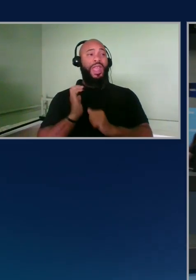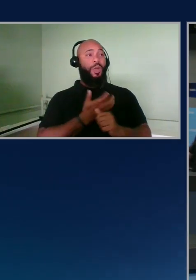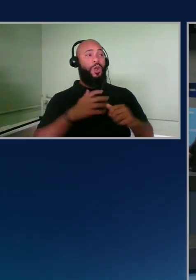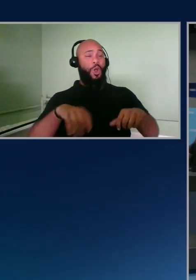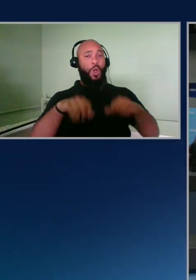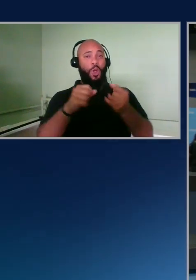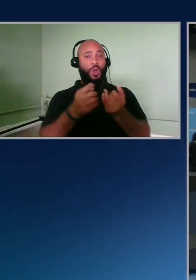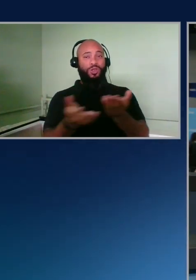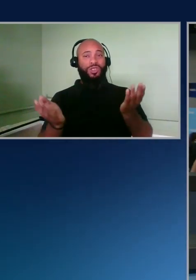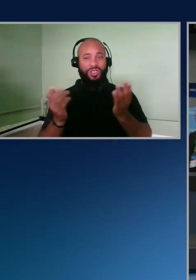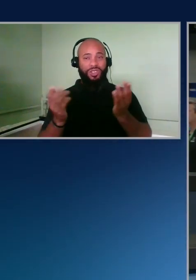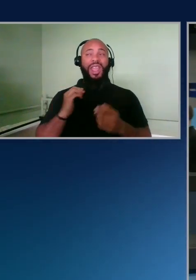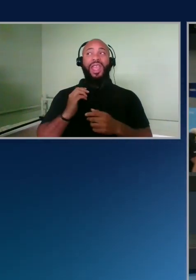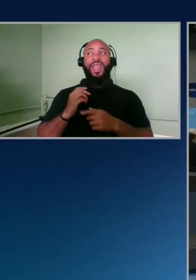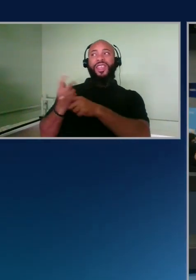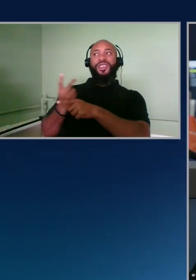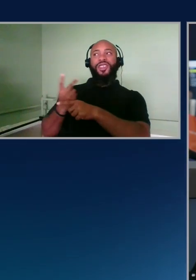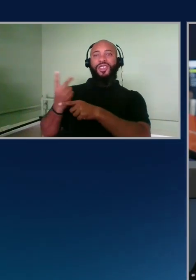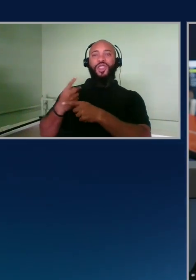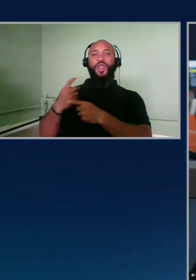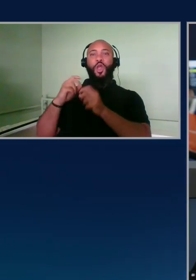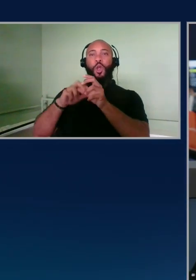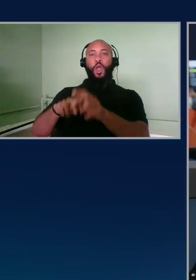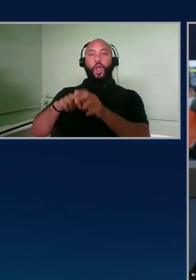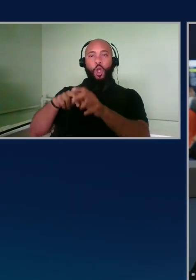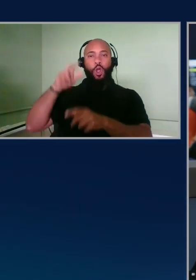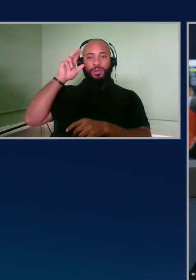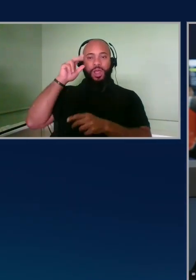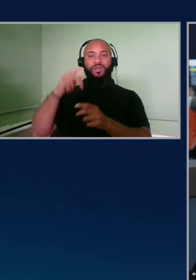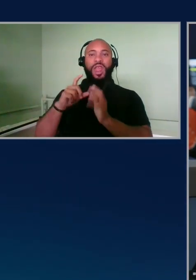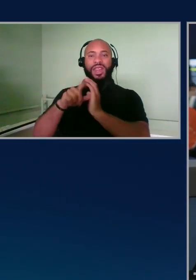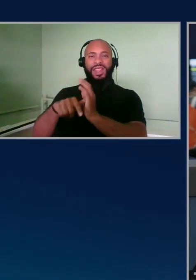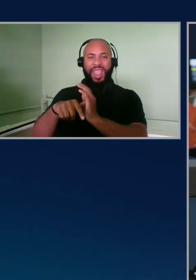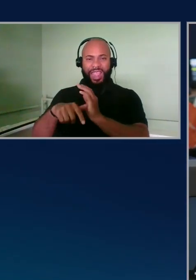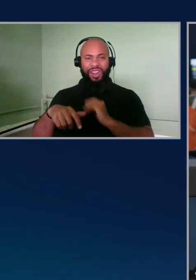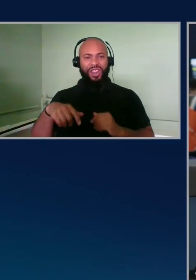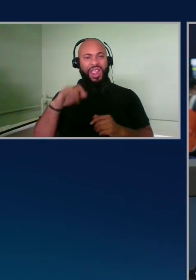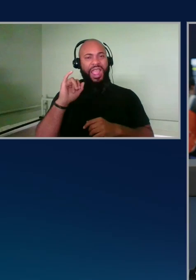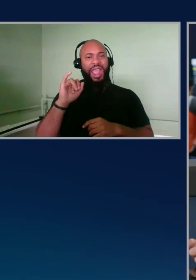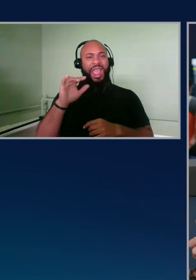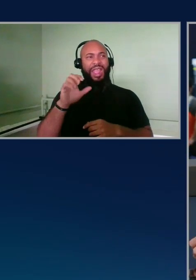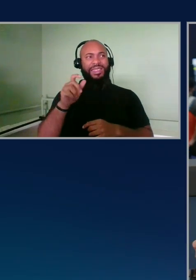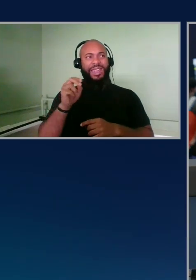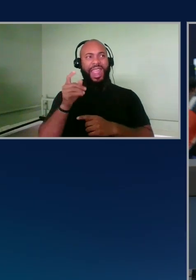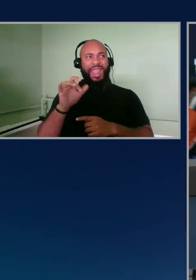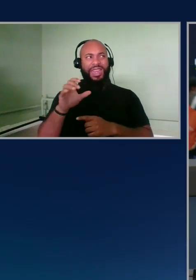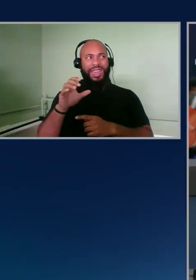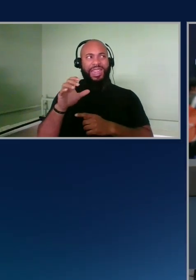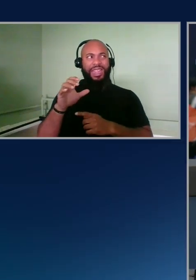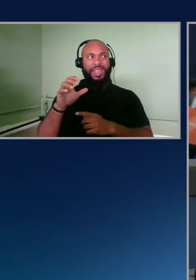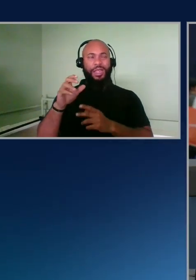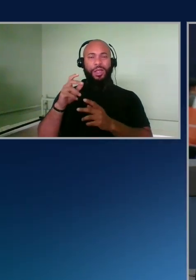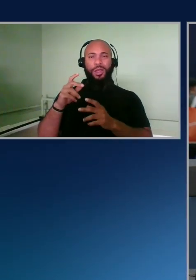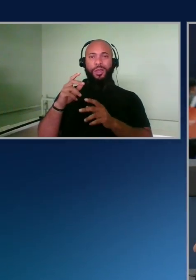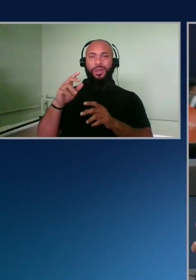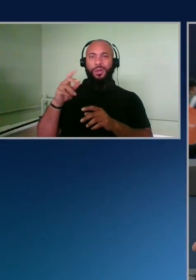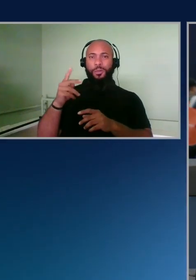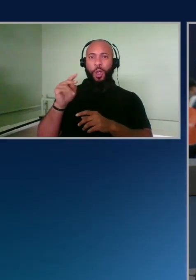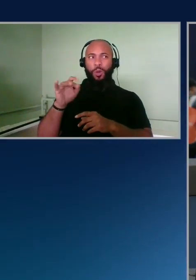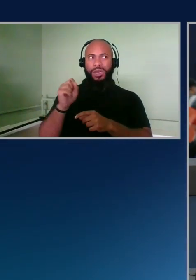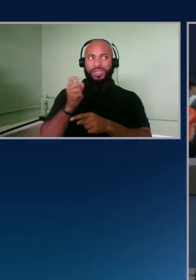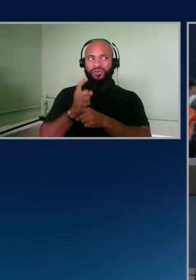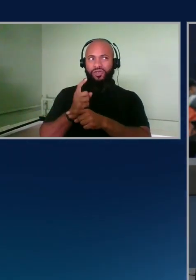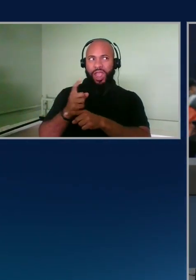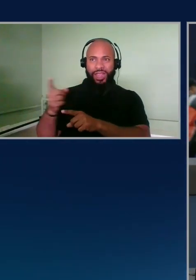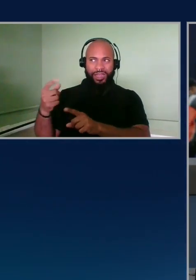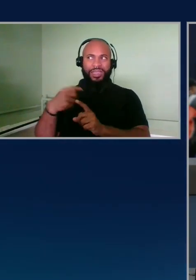going horseback riding later on today. Icelandic ponies, I think. Of course. Yes. Is there any other type of horse, pony thing